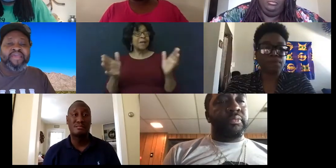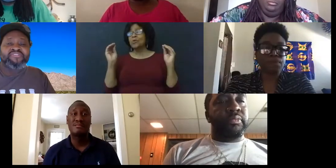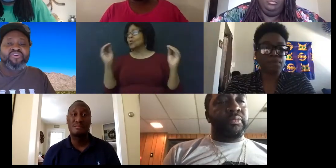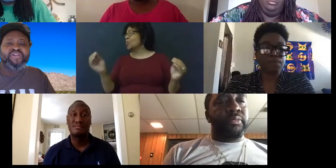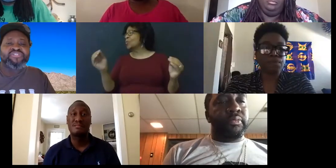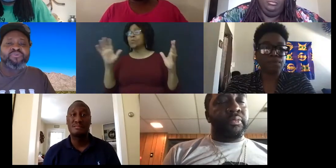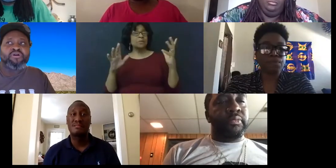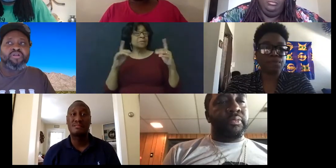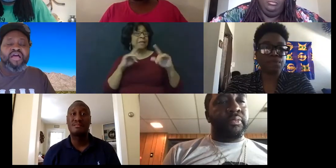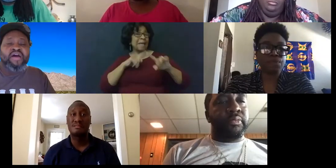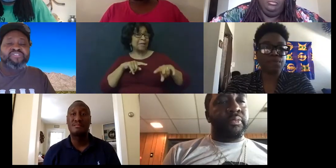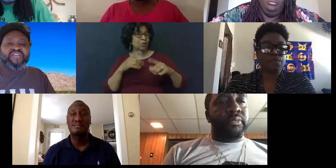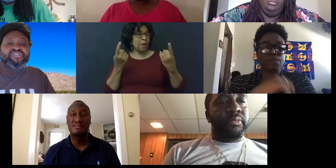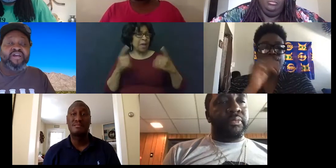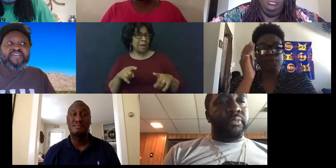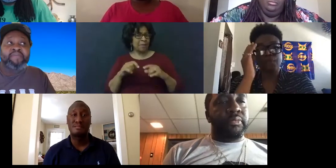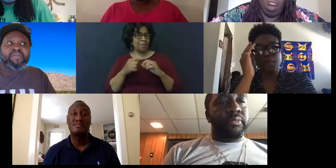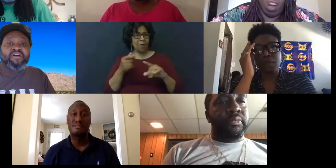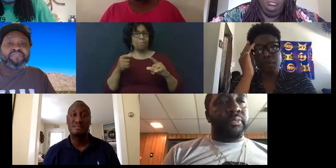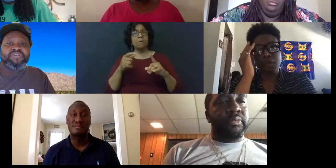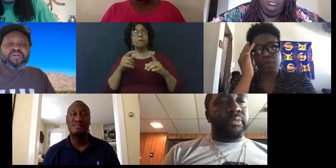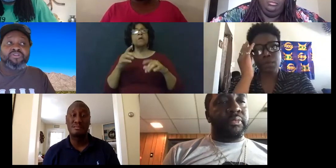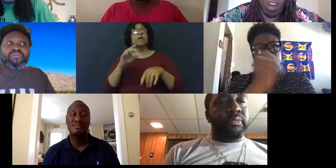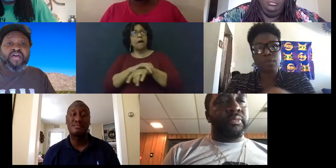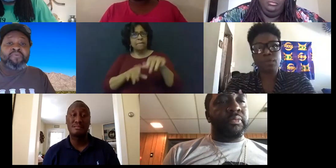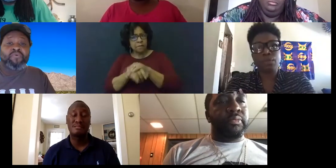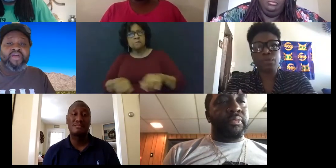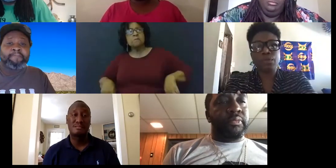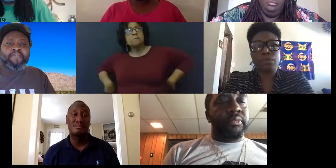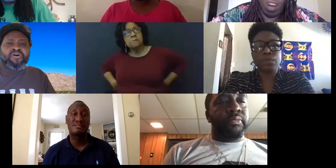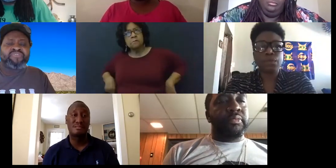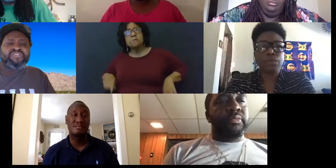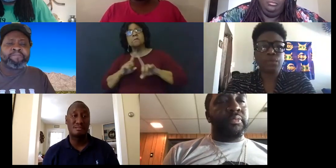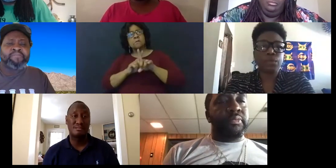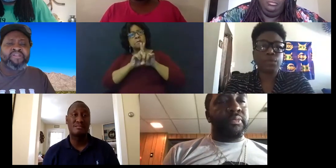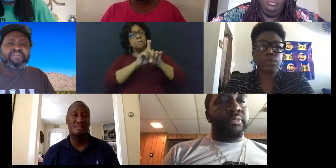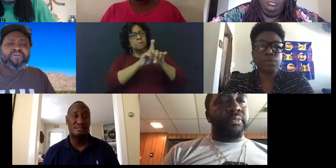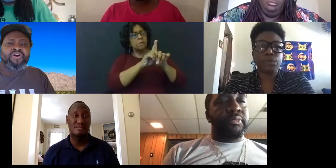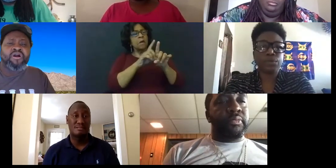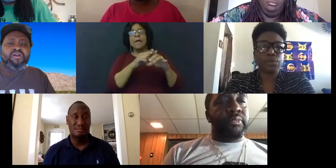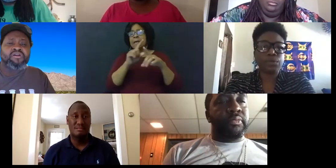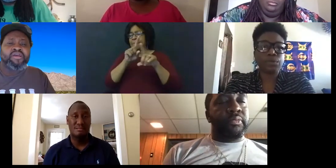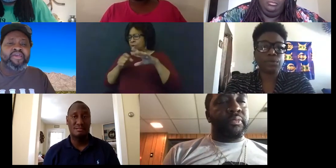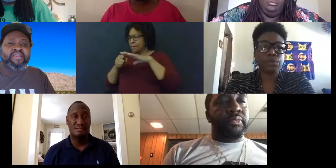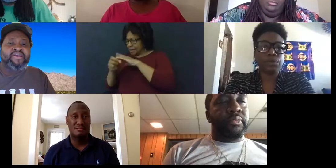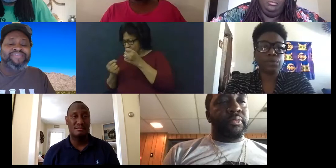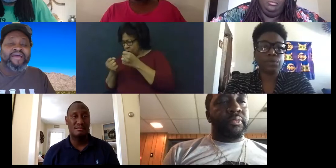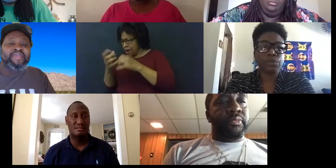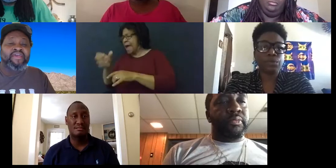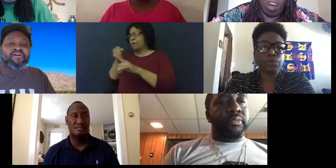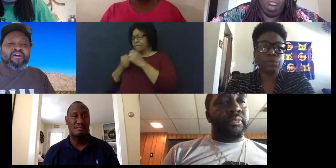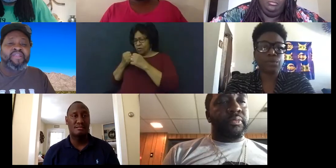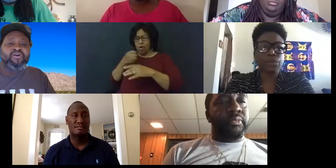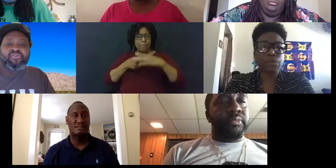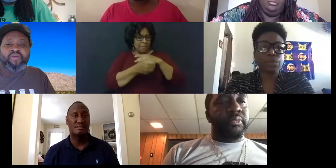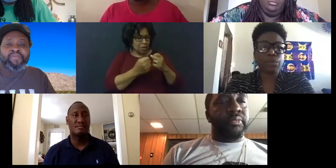to can answer the question, well, how is it that you guys had him in cuffs? You let him away, all of a sudden put him in a different car, and now he's not in